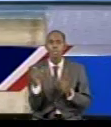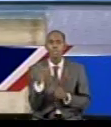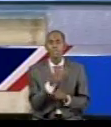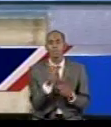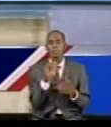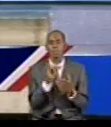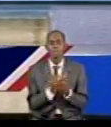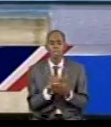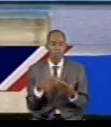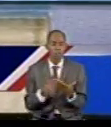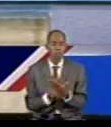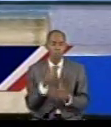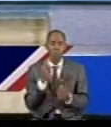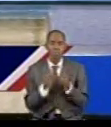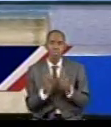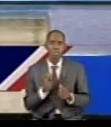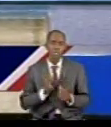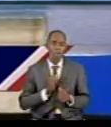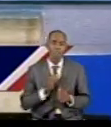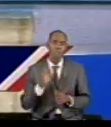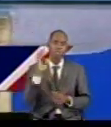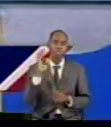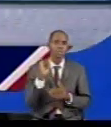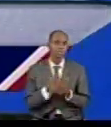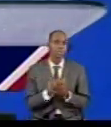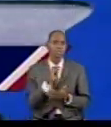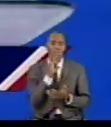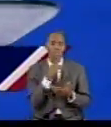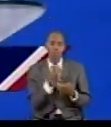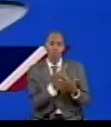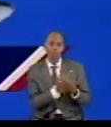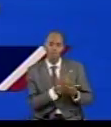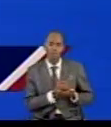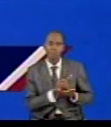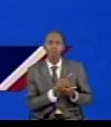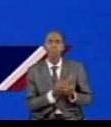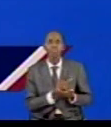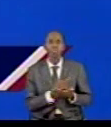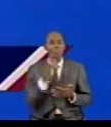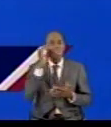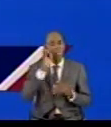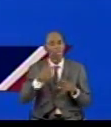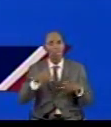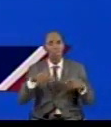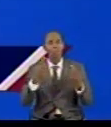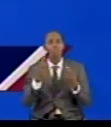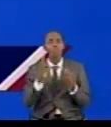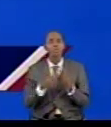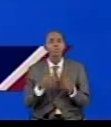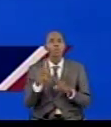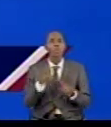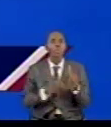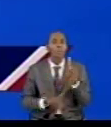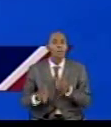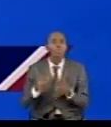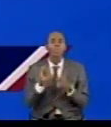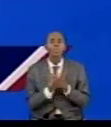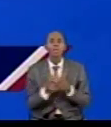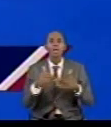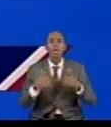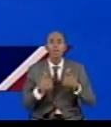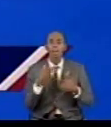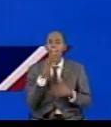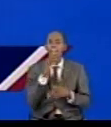I preach. That's the consultation. He went to those who have been in the